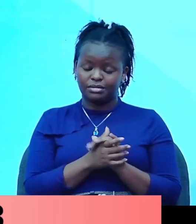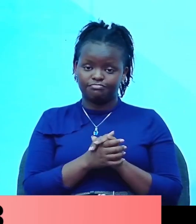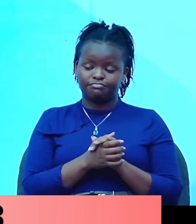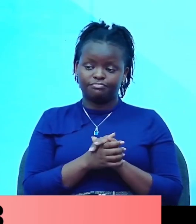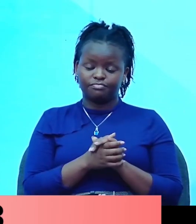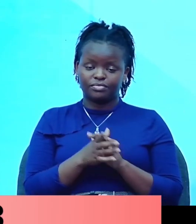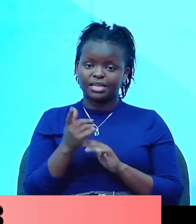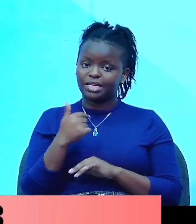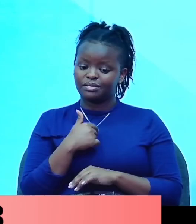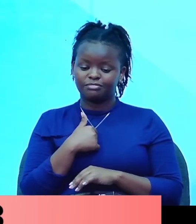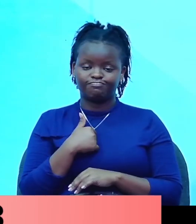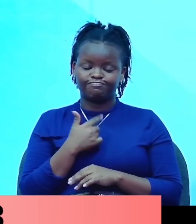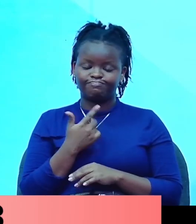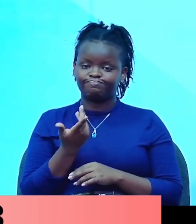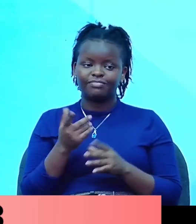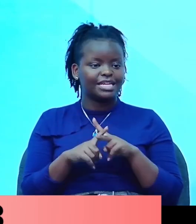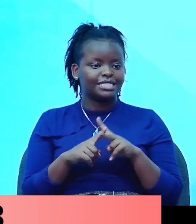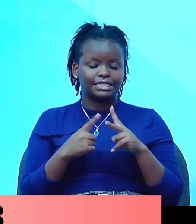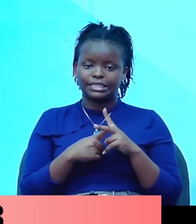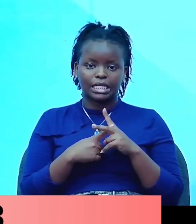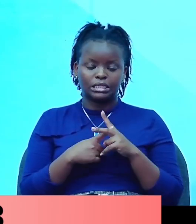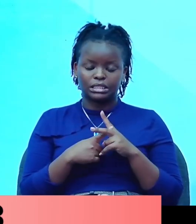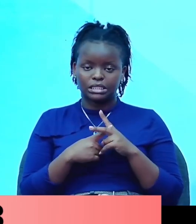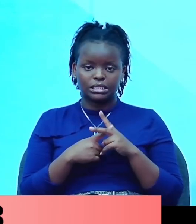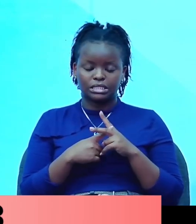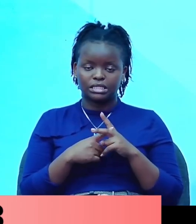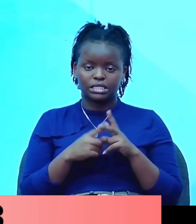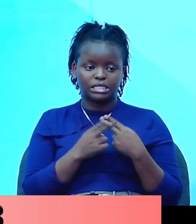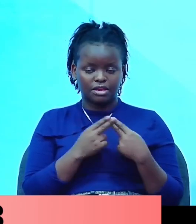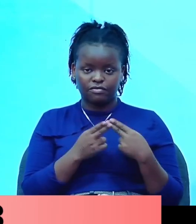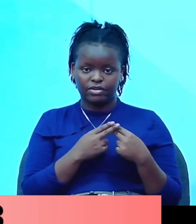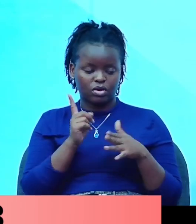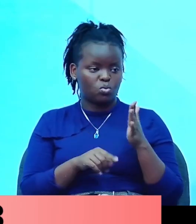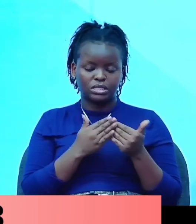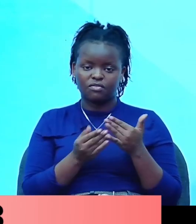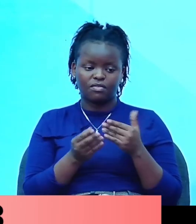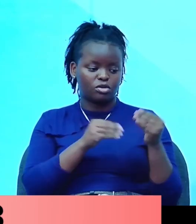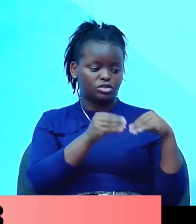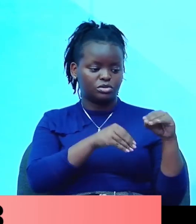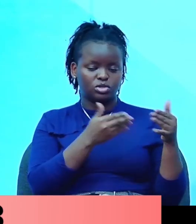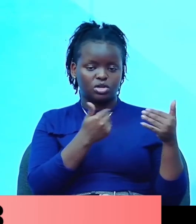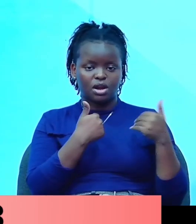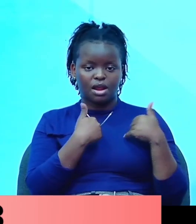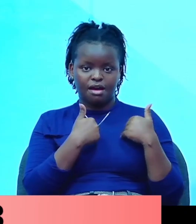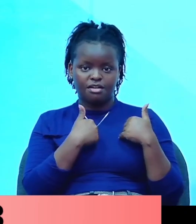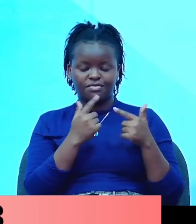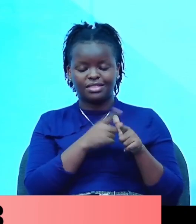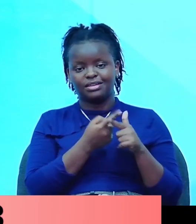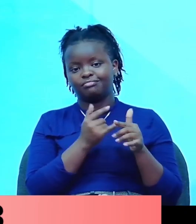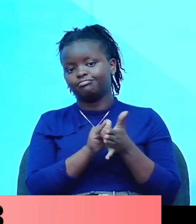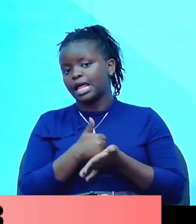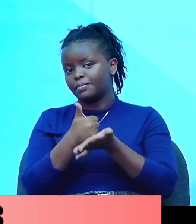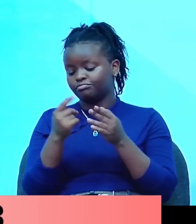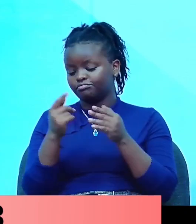just start the saving, whatever contribution that comes in, then that would help. And actually the gold